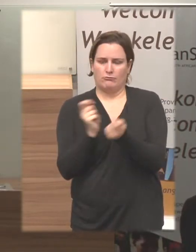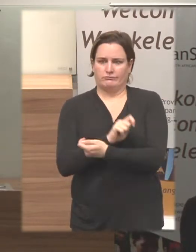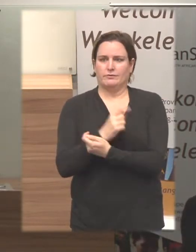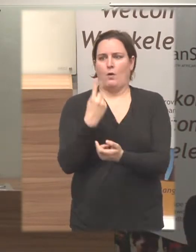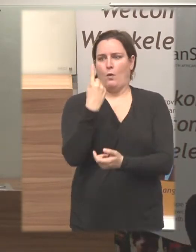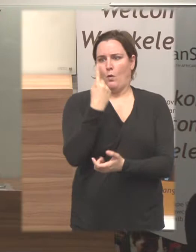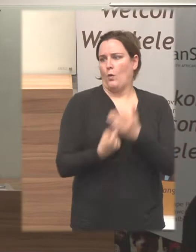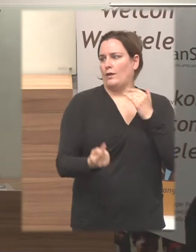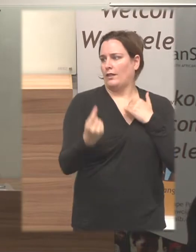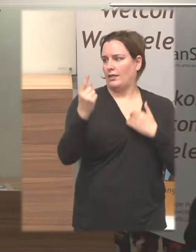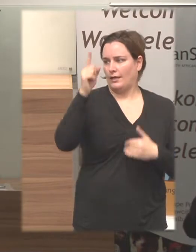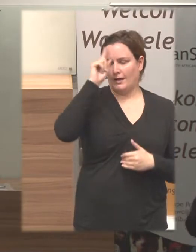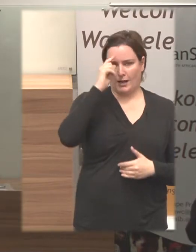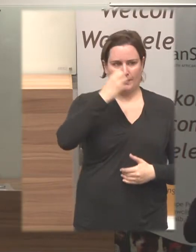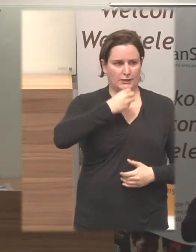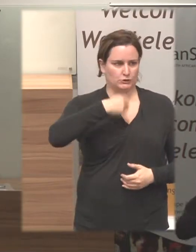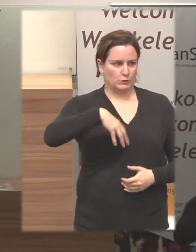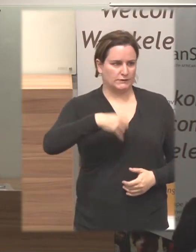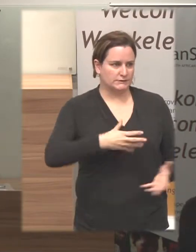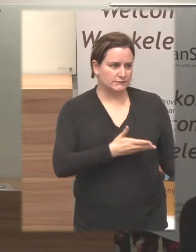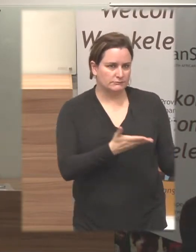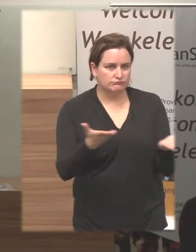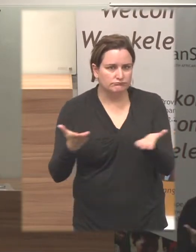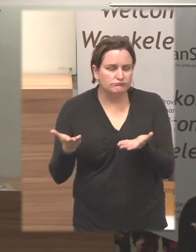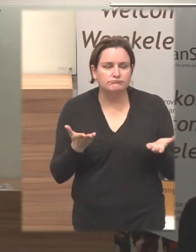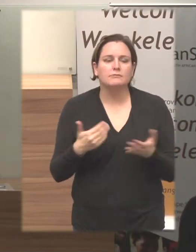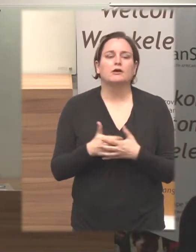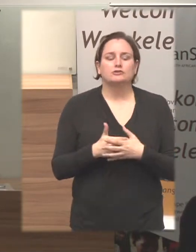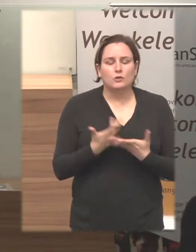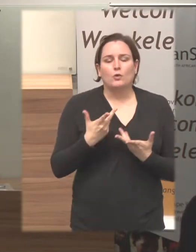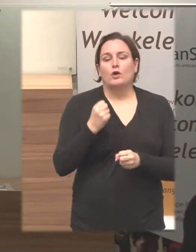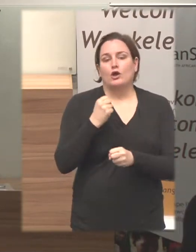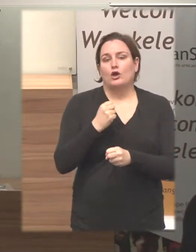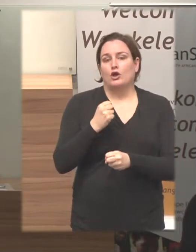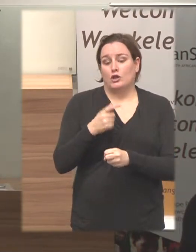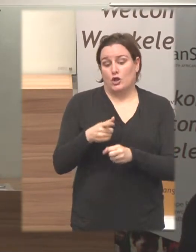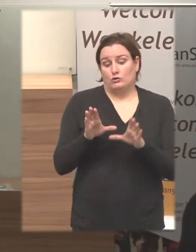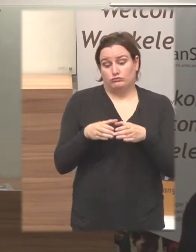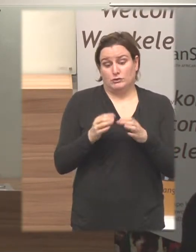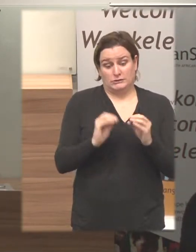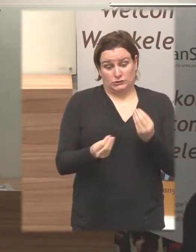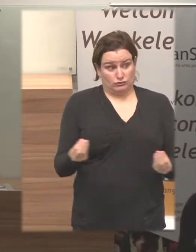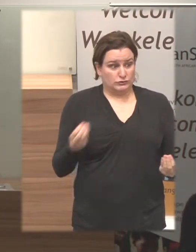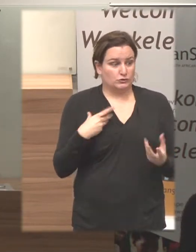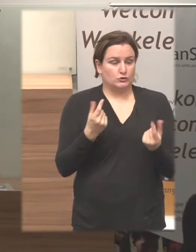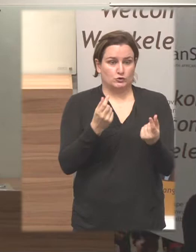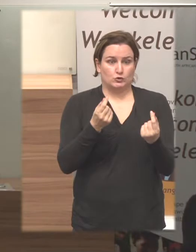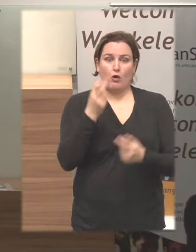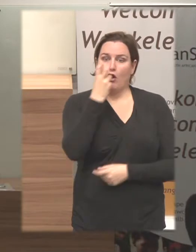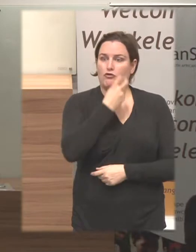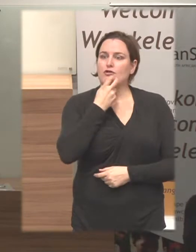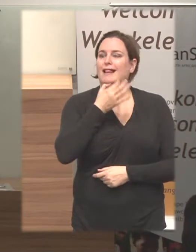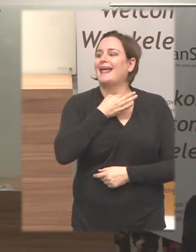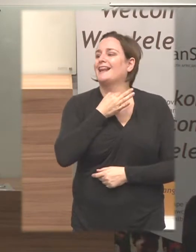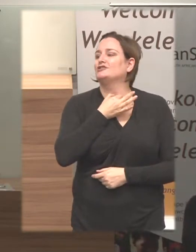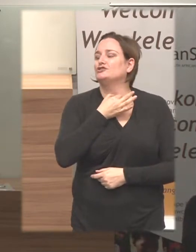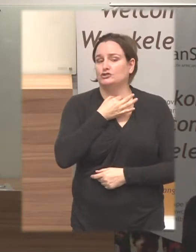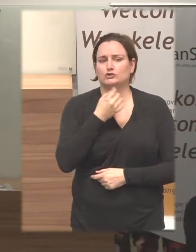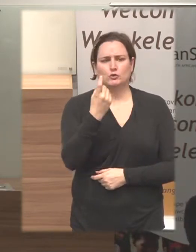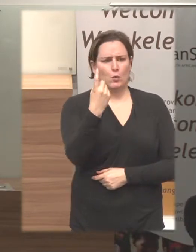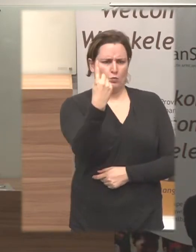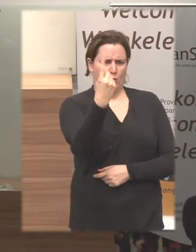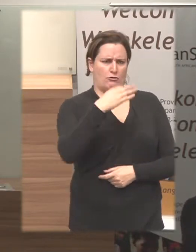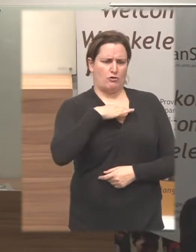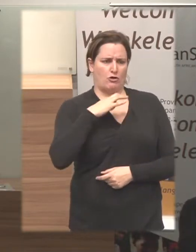And the girls in this particular grade 10 class were doing an English oral, and one of the girls had made a mistake, not